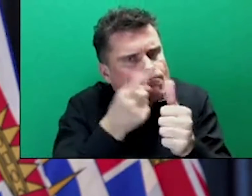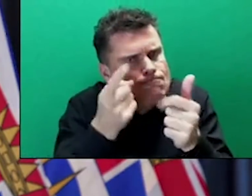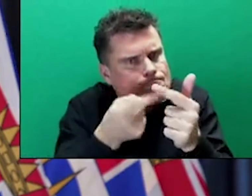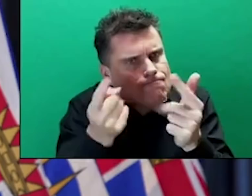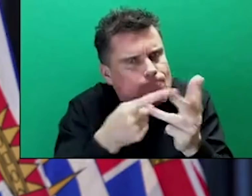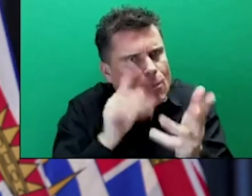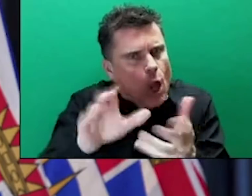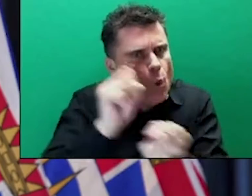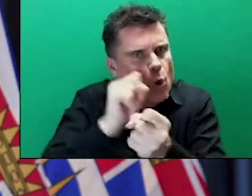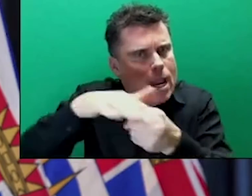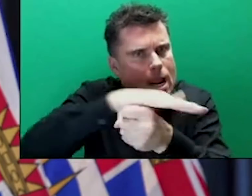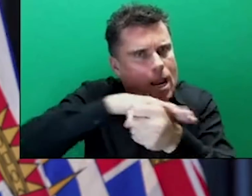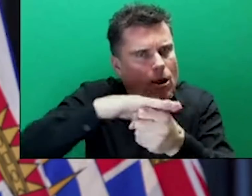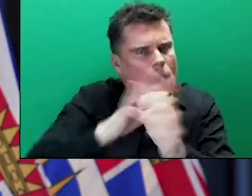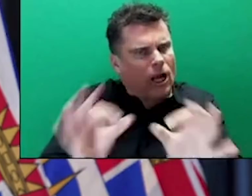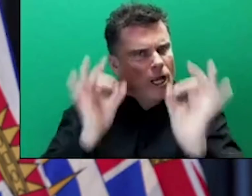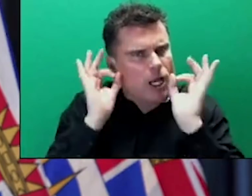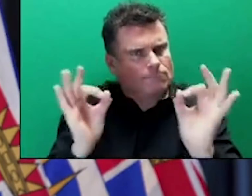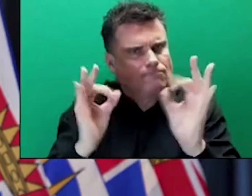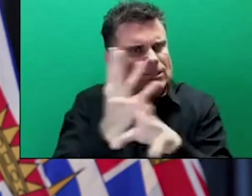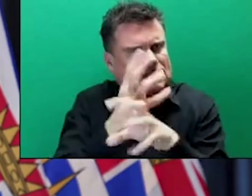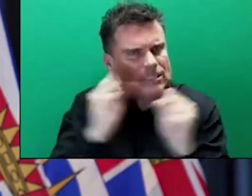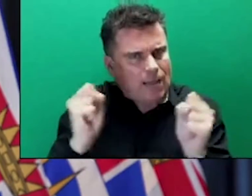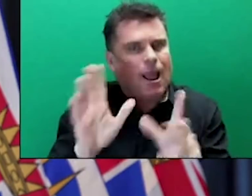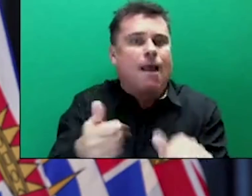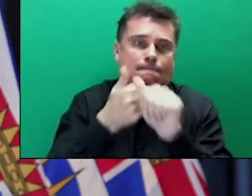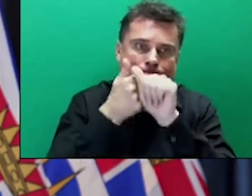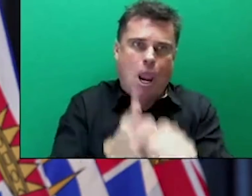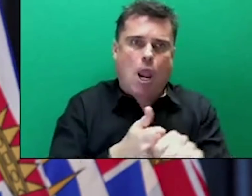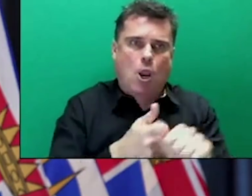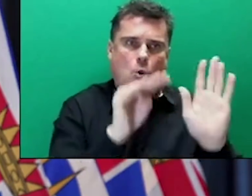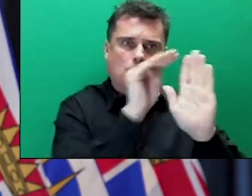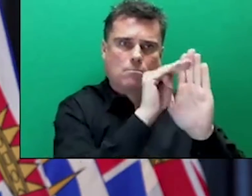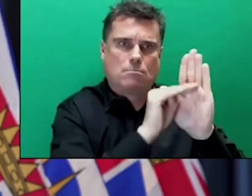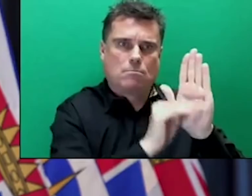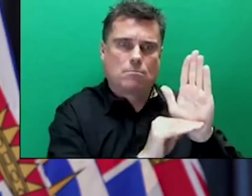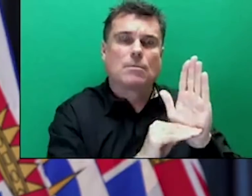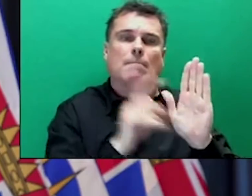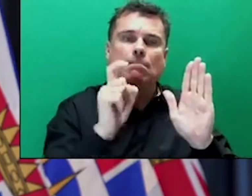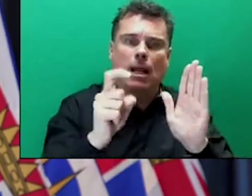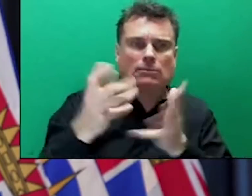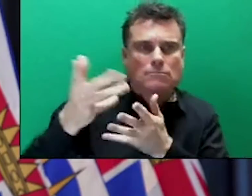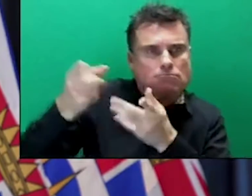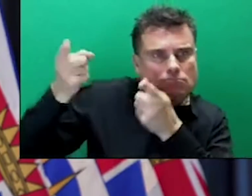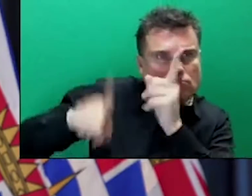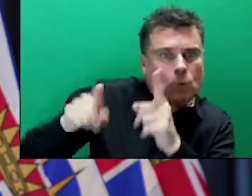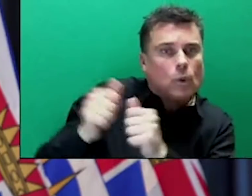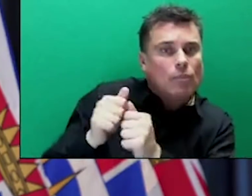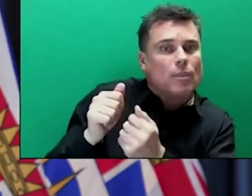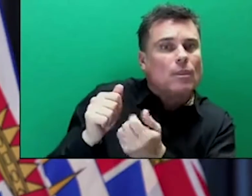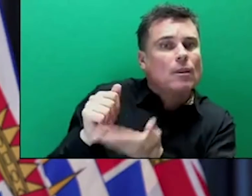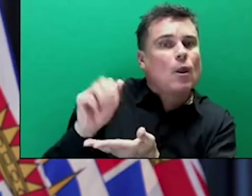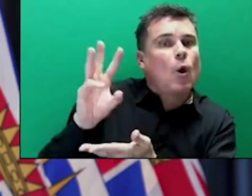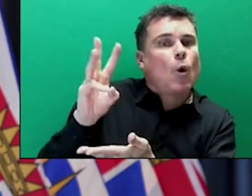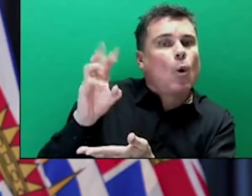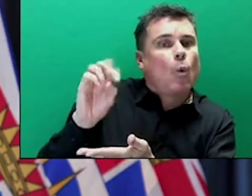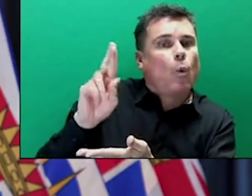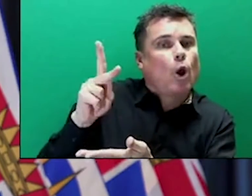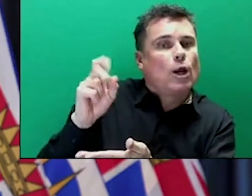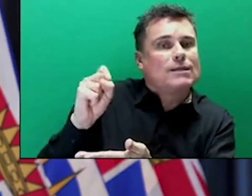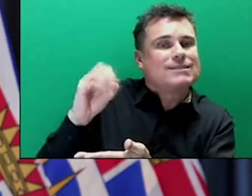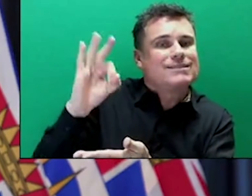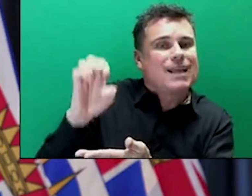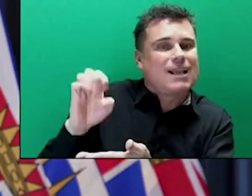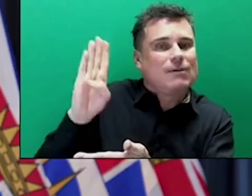actively working with WorkSafe BC and pulling together, particularly in the Lower Mainland, teams to enhance